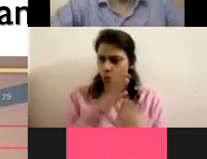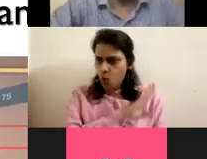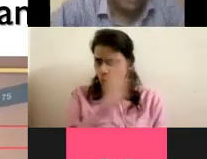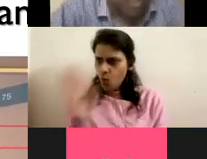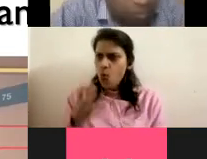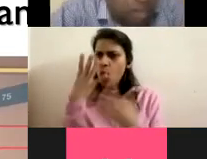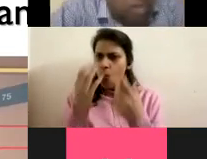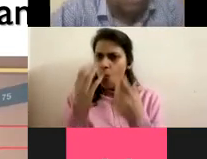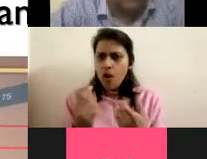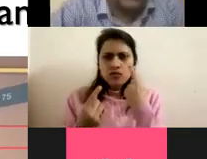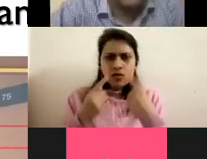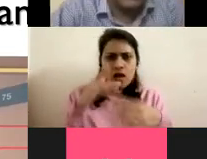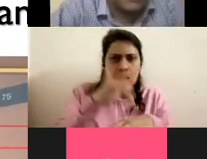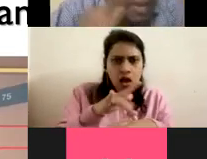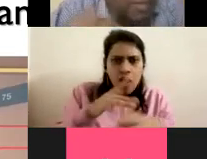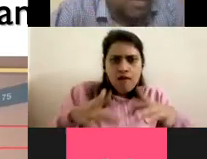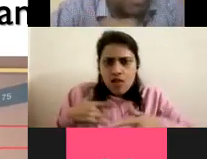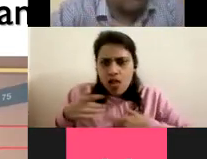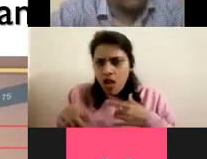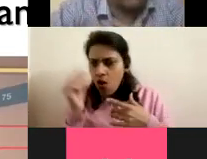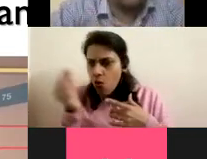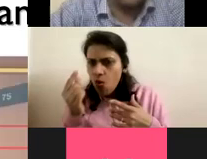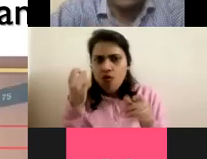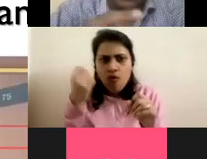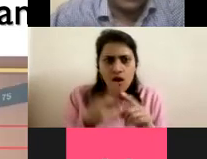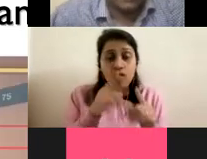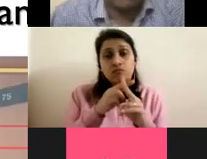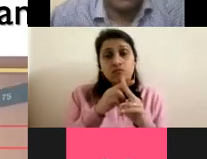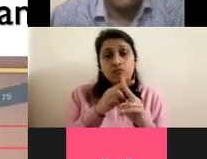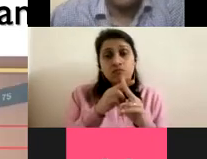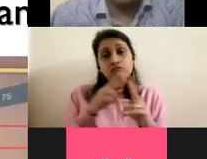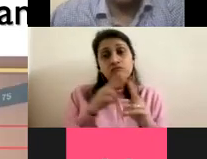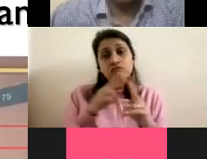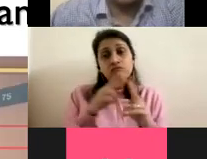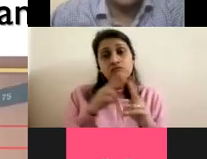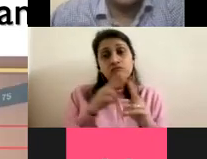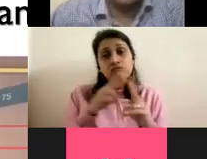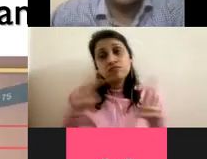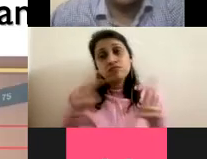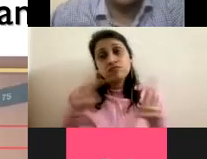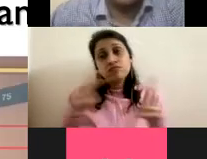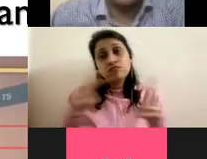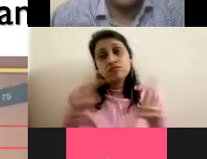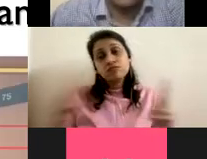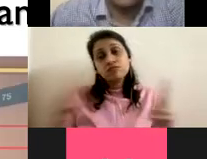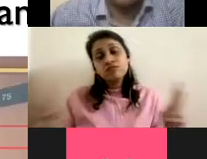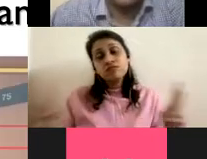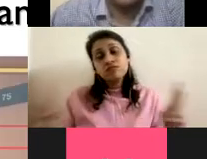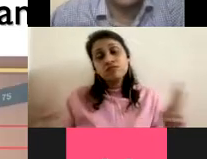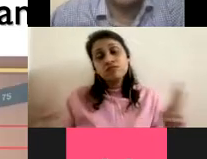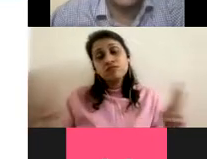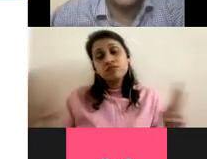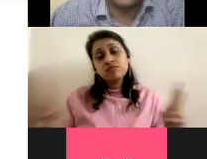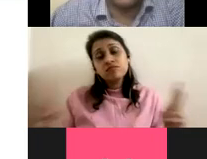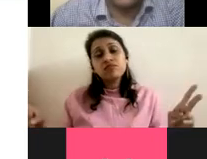and get a touch and feel of the device and then, you know, put to use. This is an example, a good practice jo on enablement